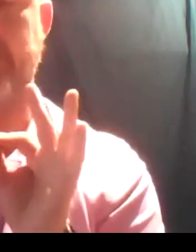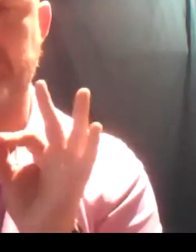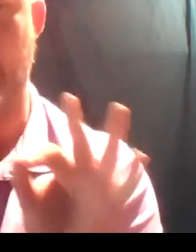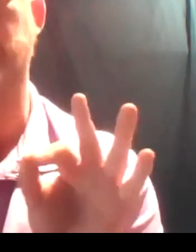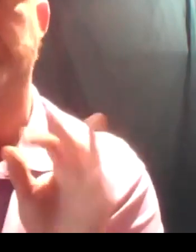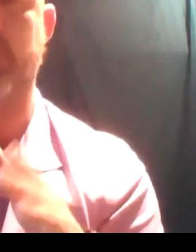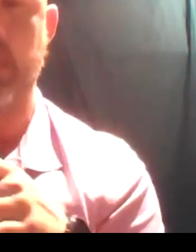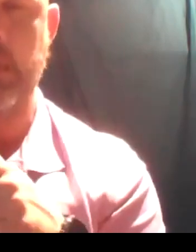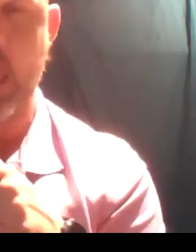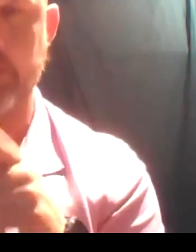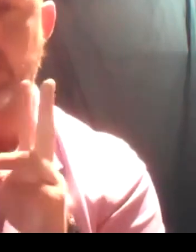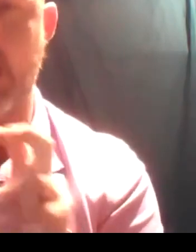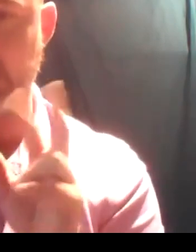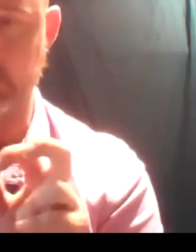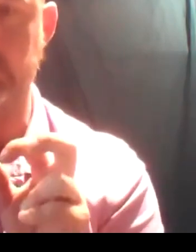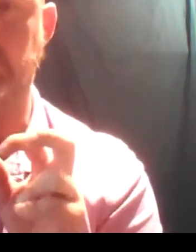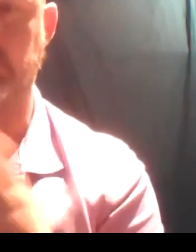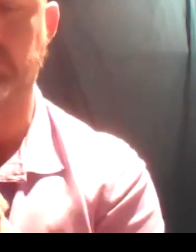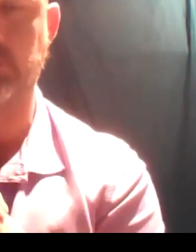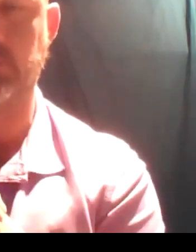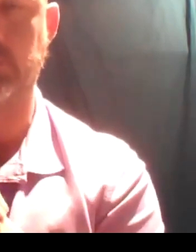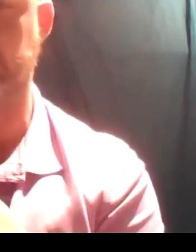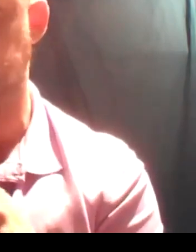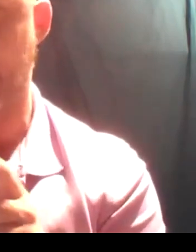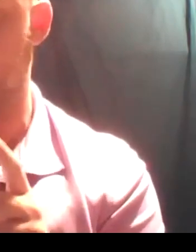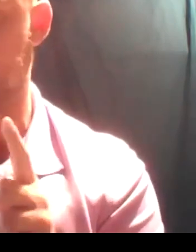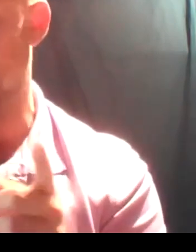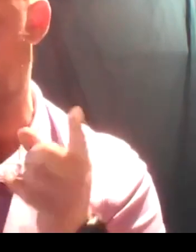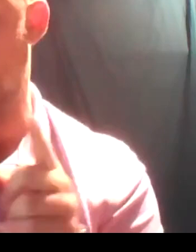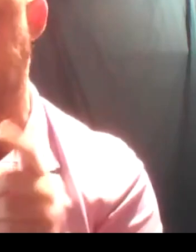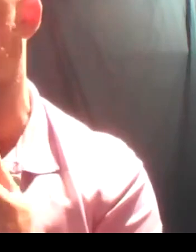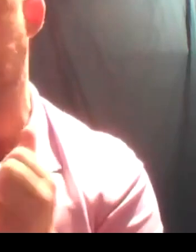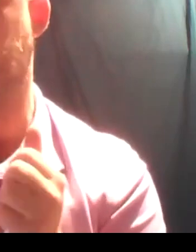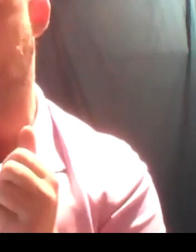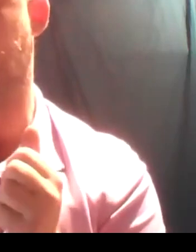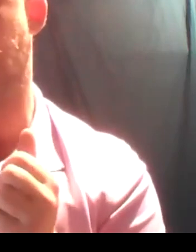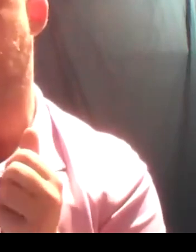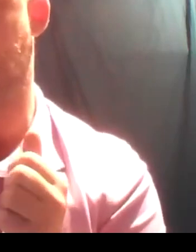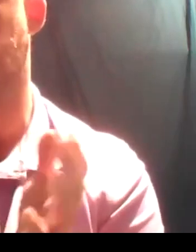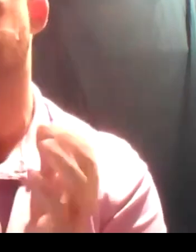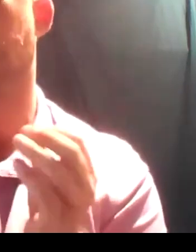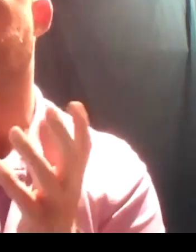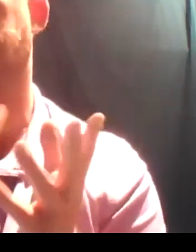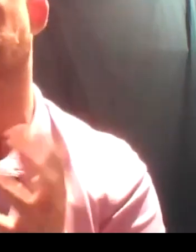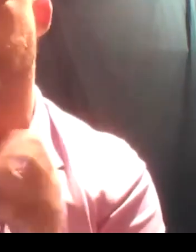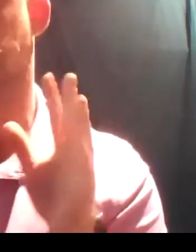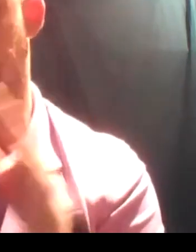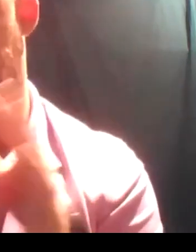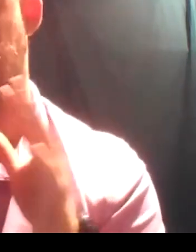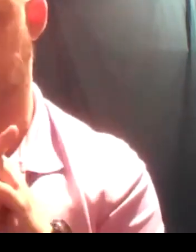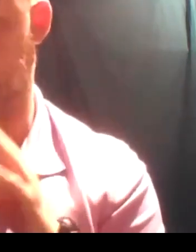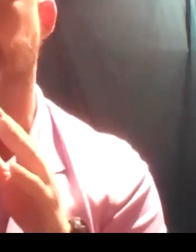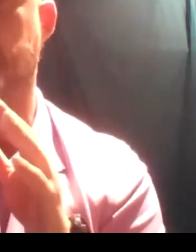gap analysis. I mean, that's not really happening anywhere. So I just wanted to bring these things to